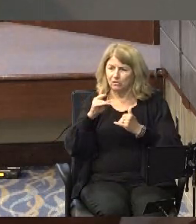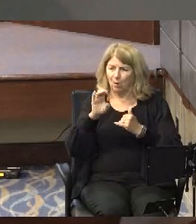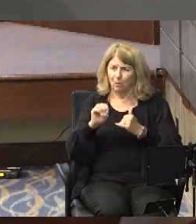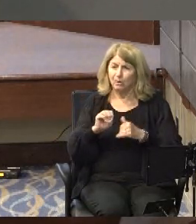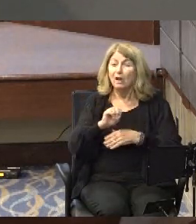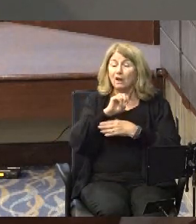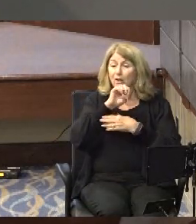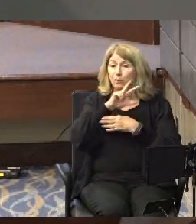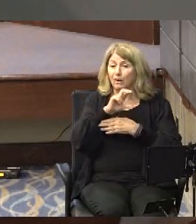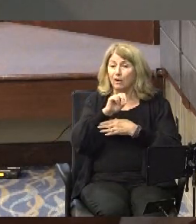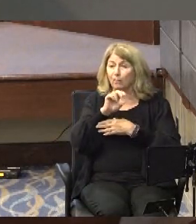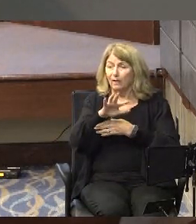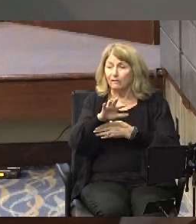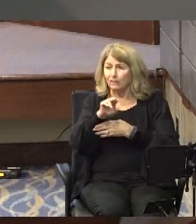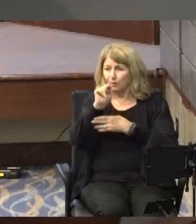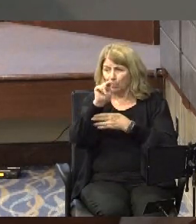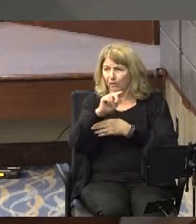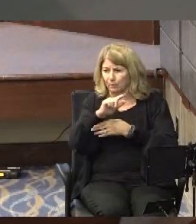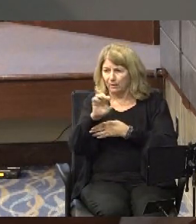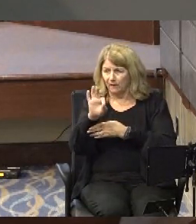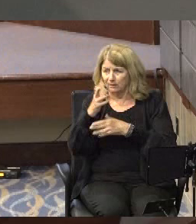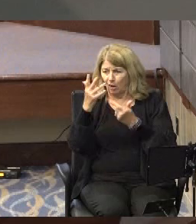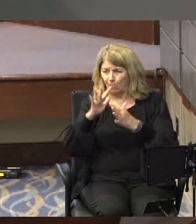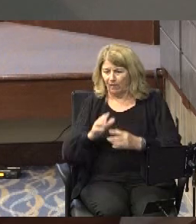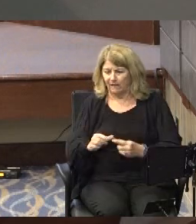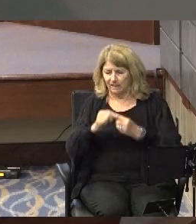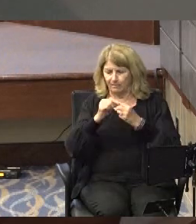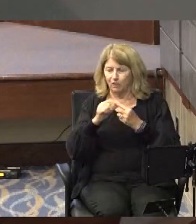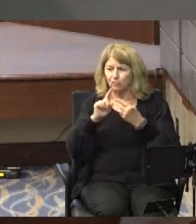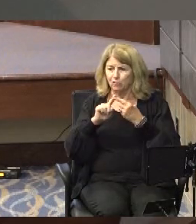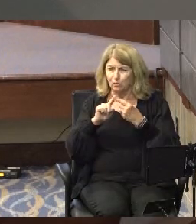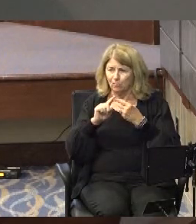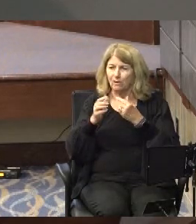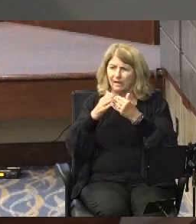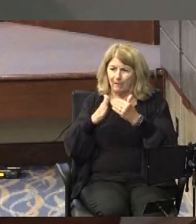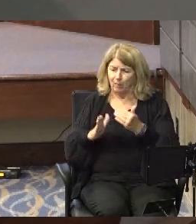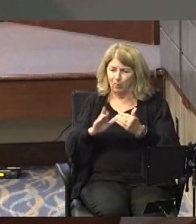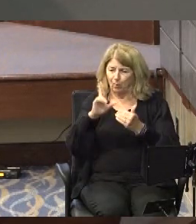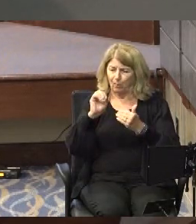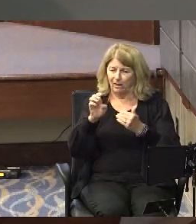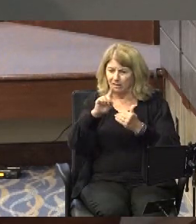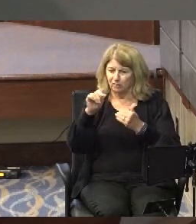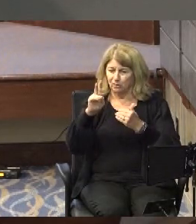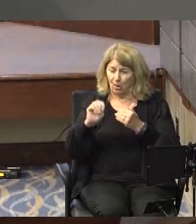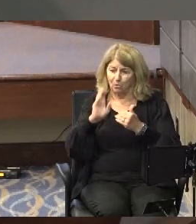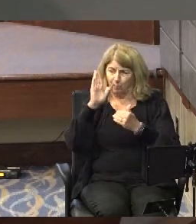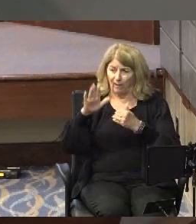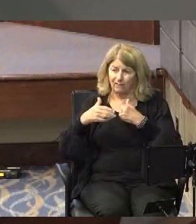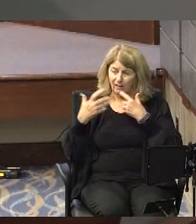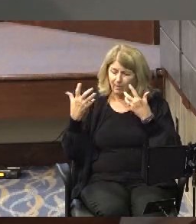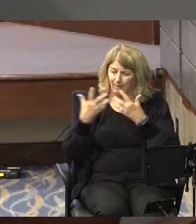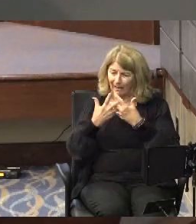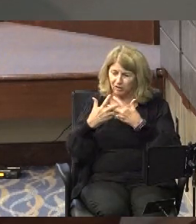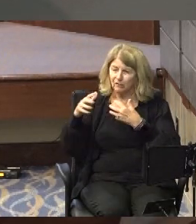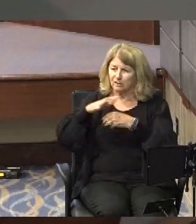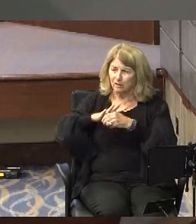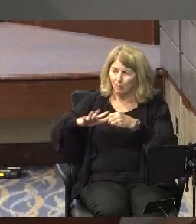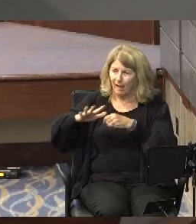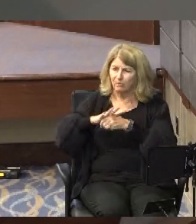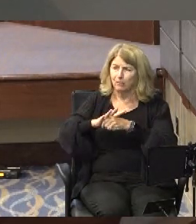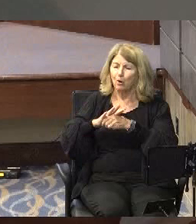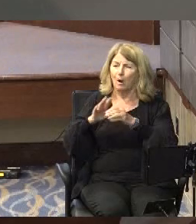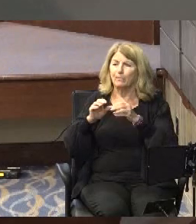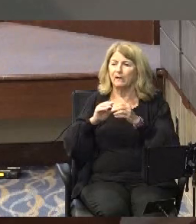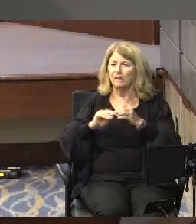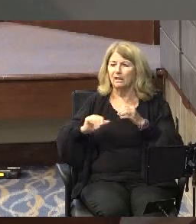is already the exception to the surrounding neighborhood. Rezoning it would actually bring it into conformity with the surrounding properties. The next door neighbor